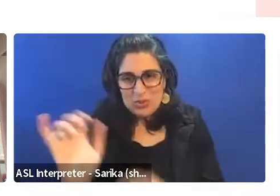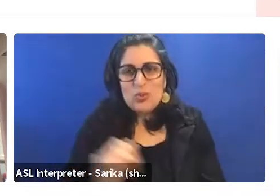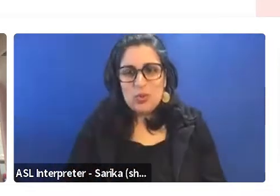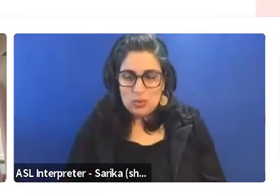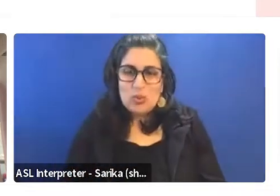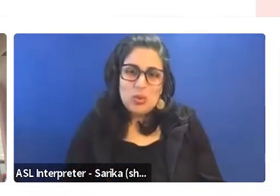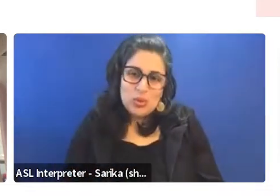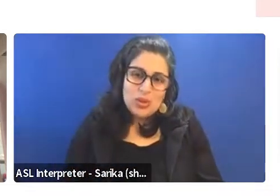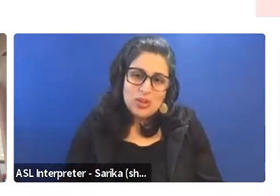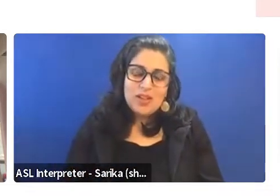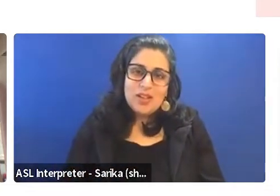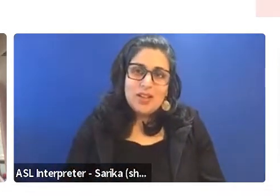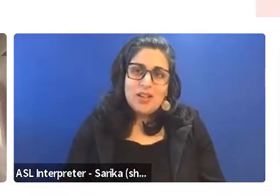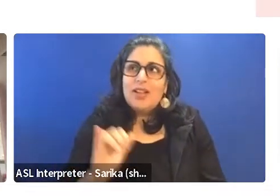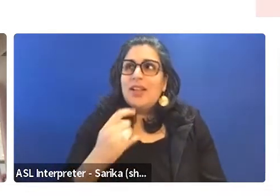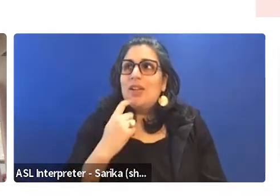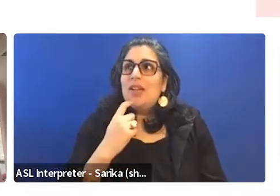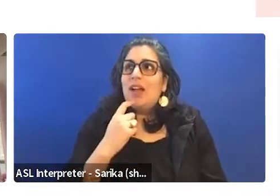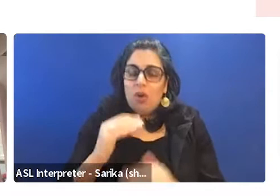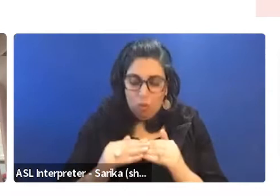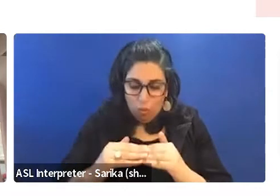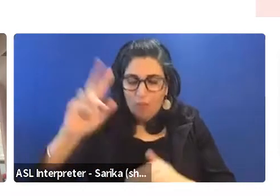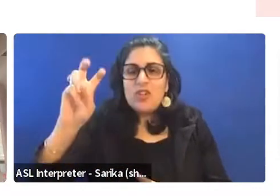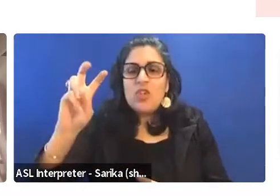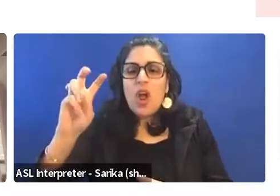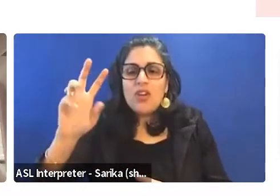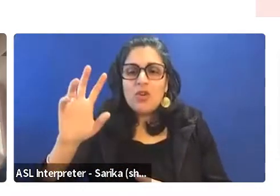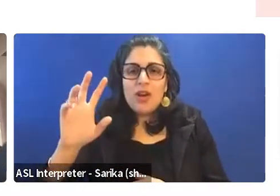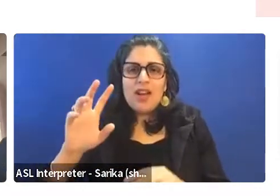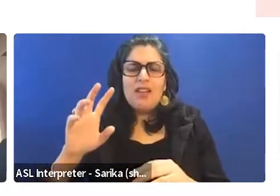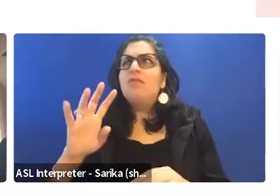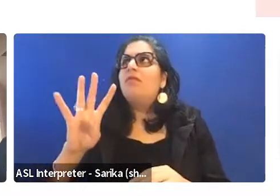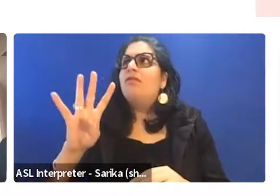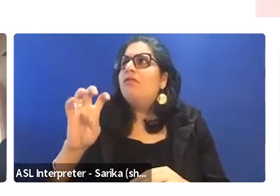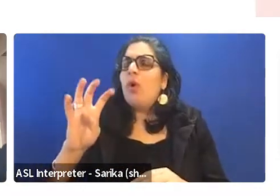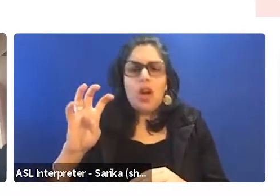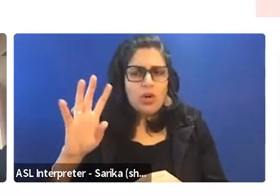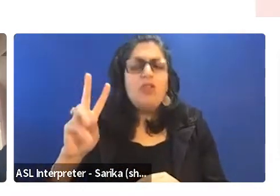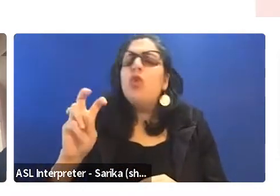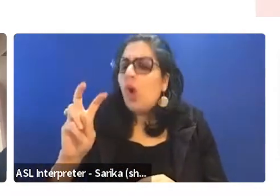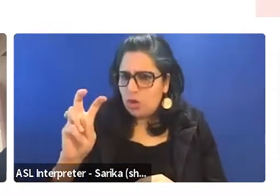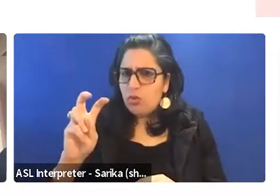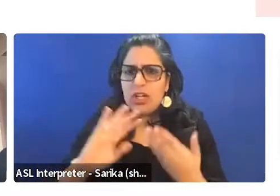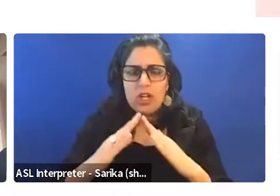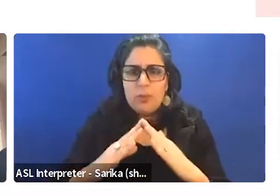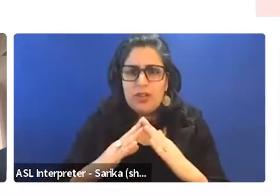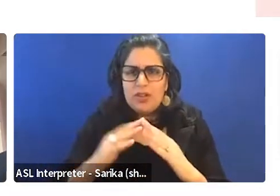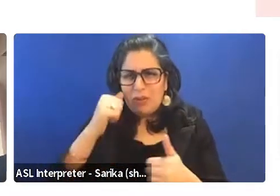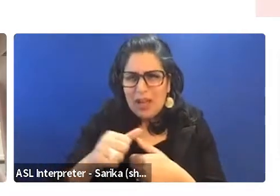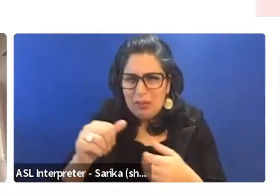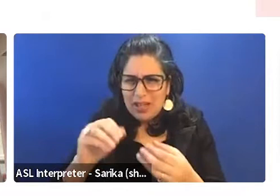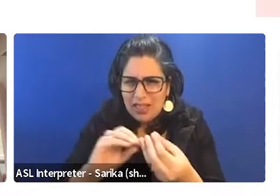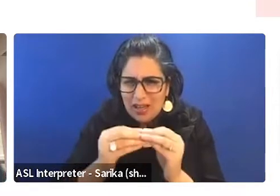are, over 200 communities, 400 communities or 200 communities. Remind me of the exact